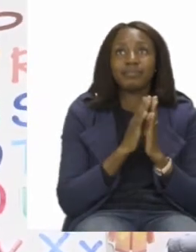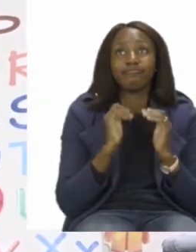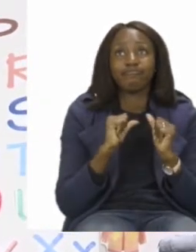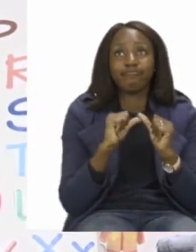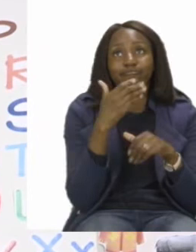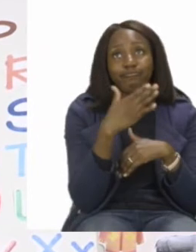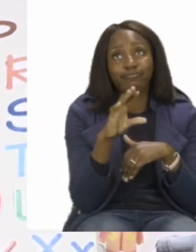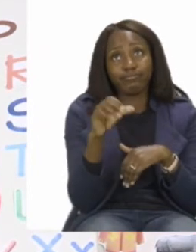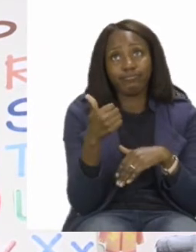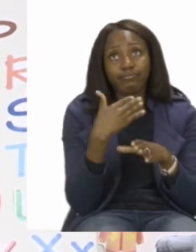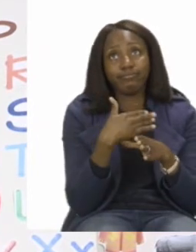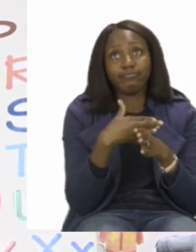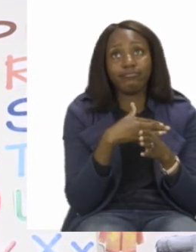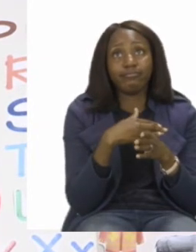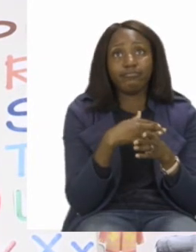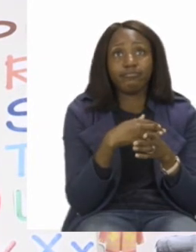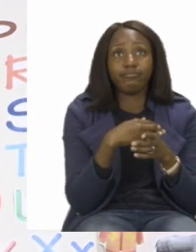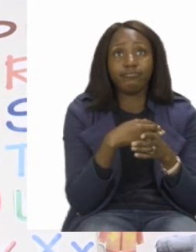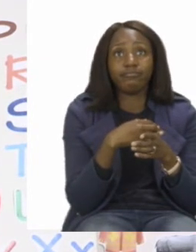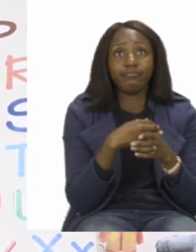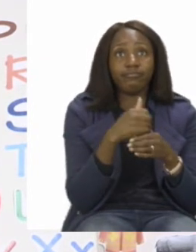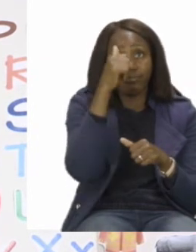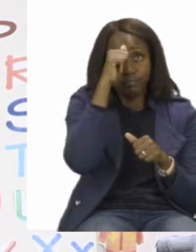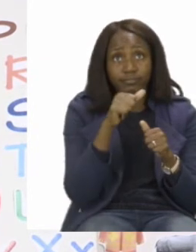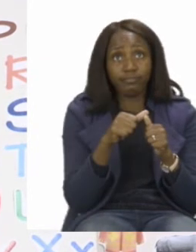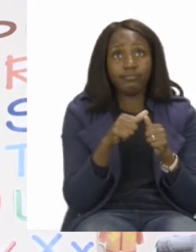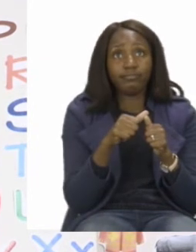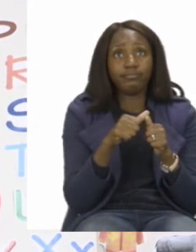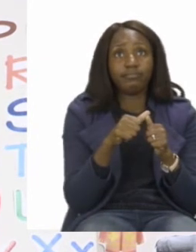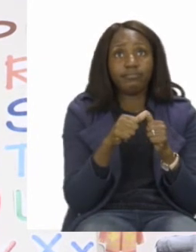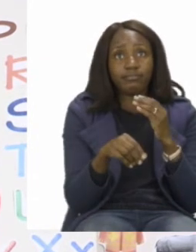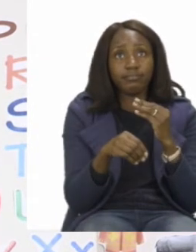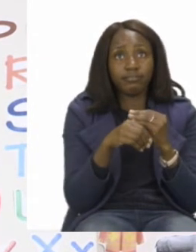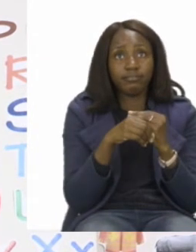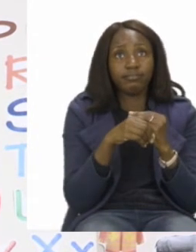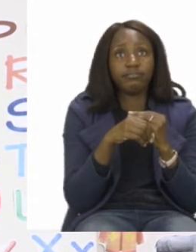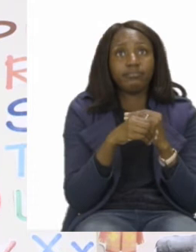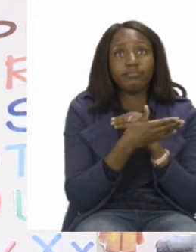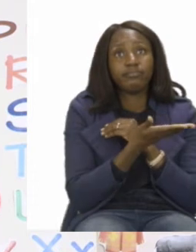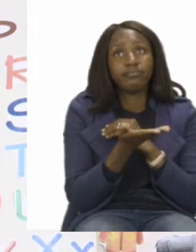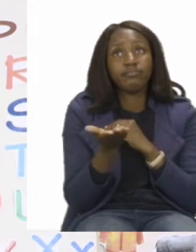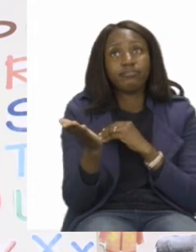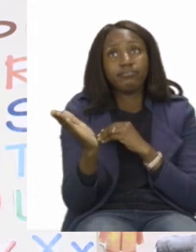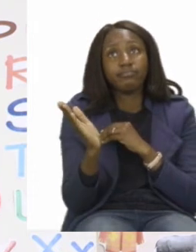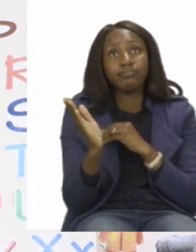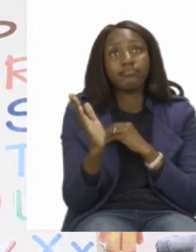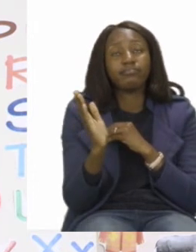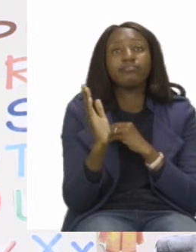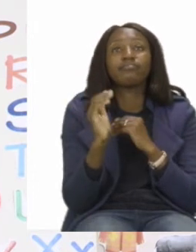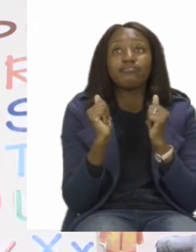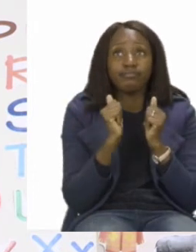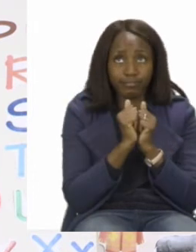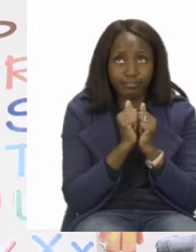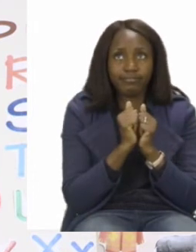finish everything. Remember, first go add up all the values for your second block. You can